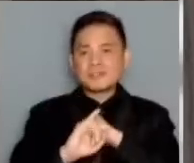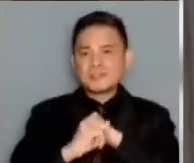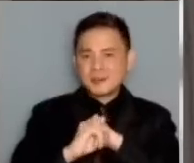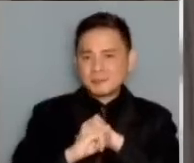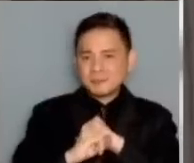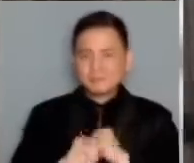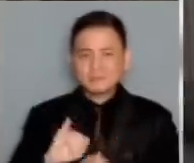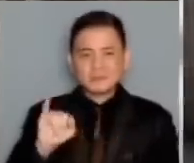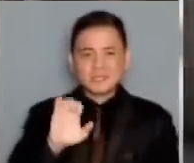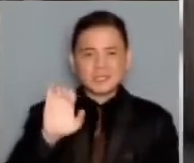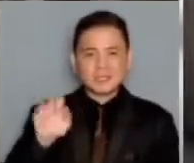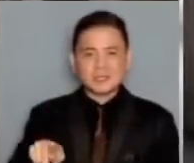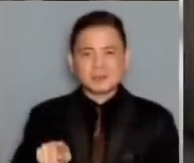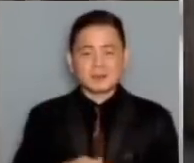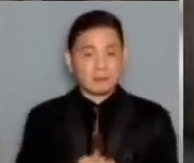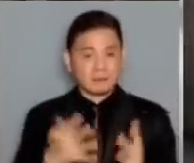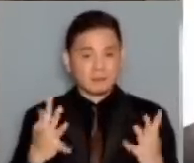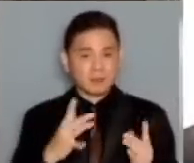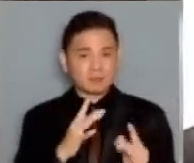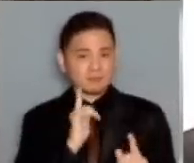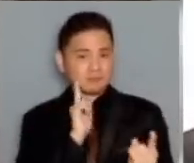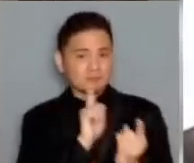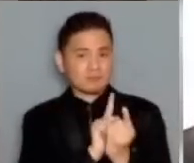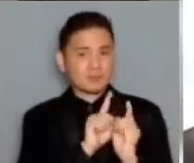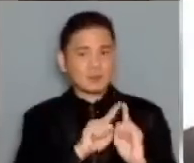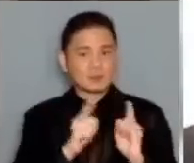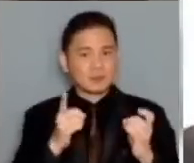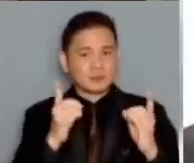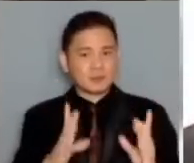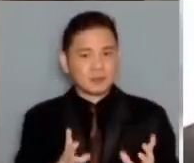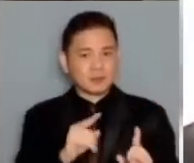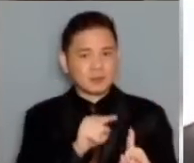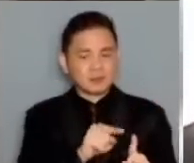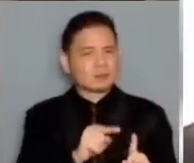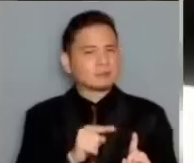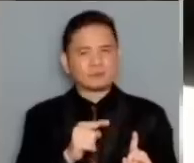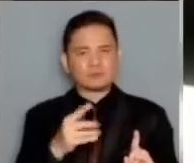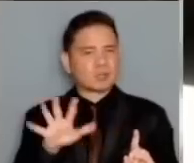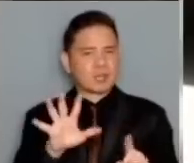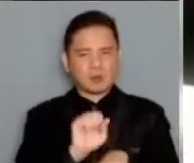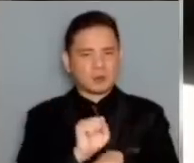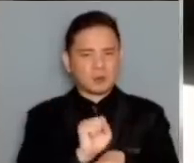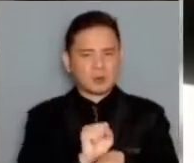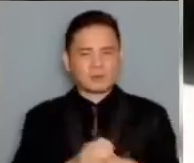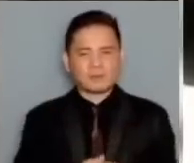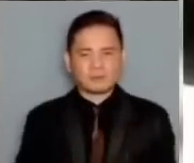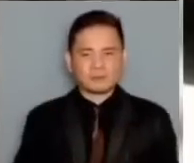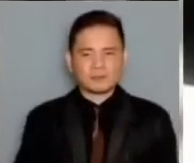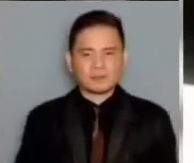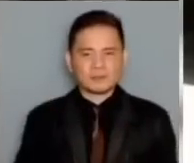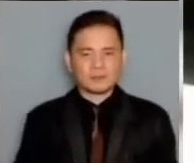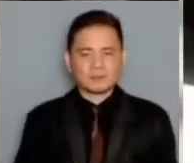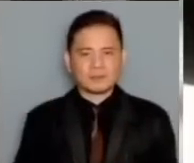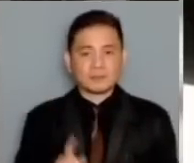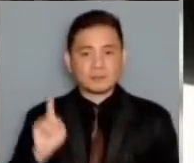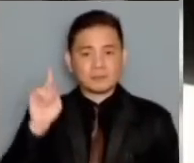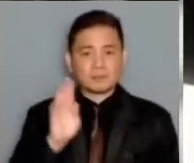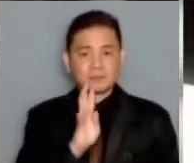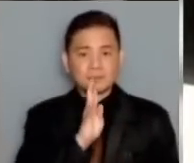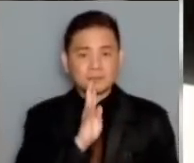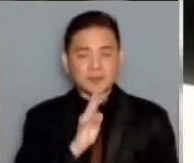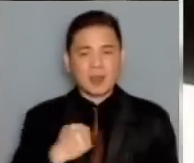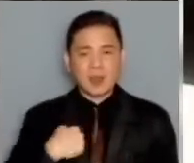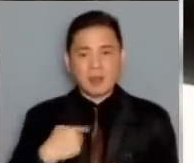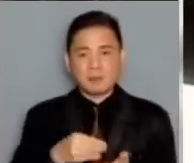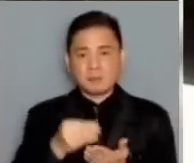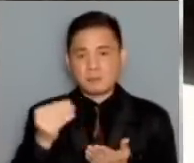raw si Angel na jeepney operator na hindi nakapasada nung pandemya. I bought my jeep with a range of around 60,000 lang